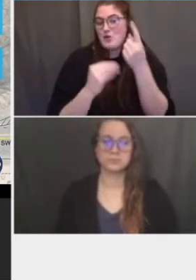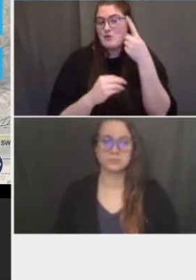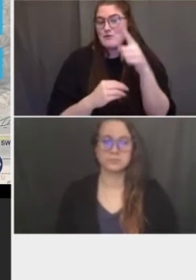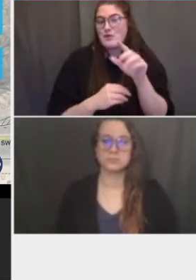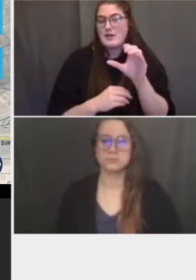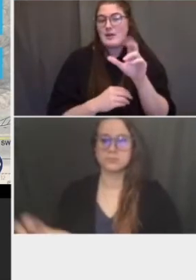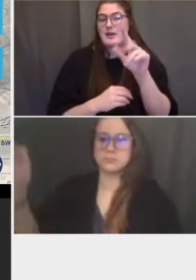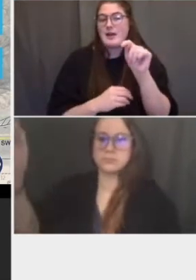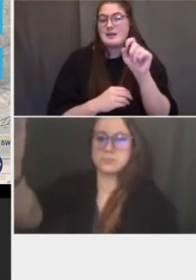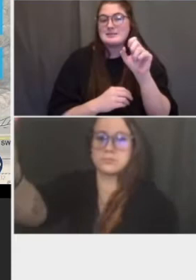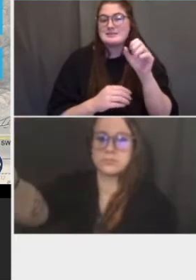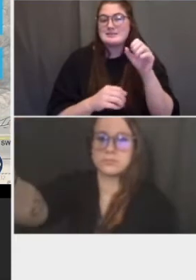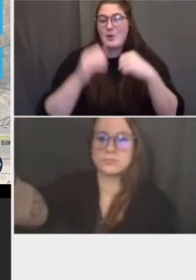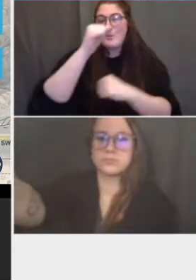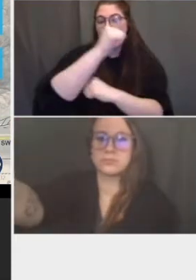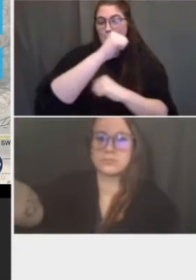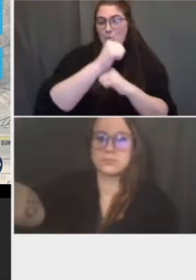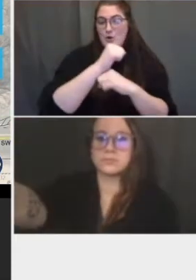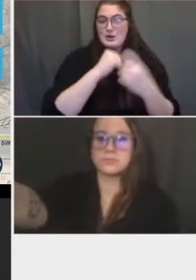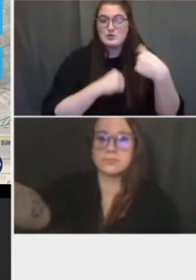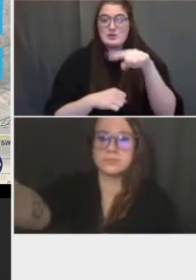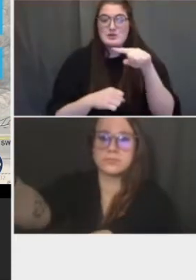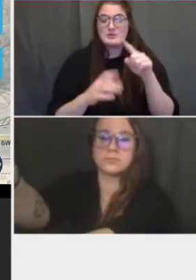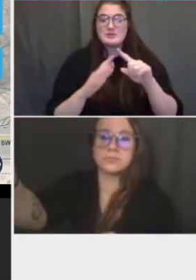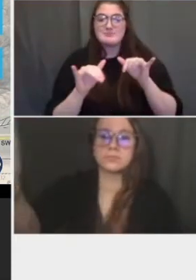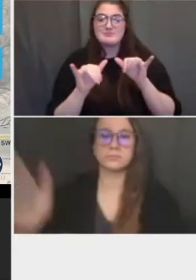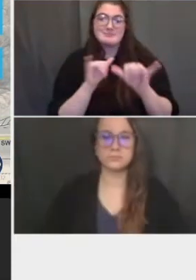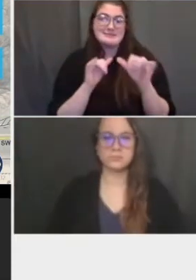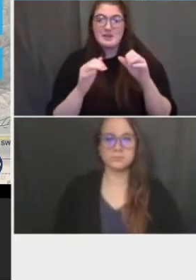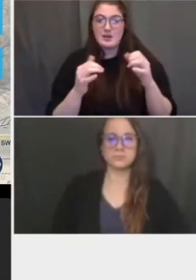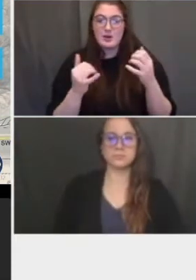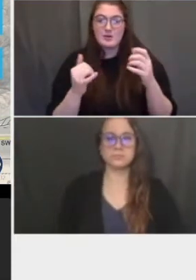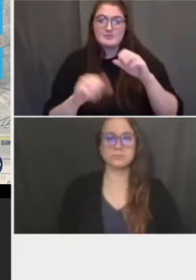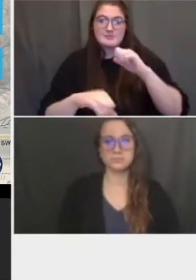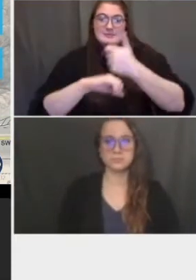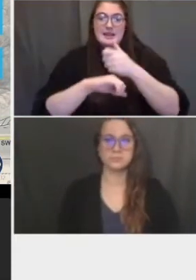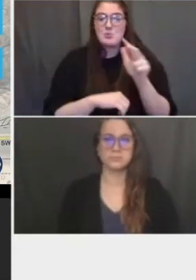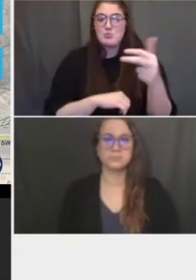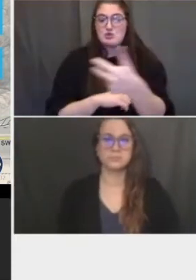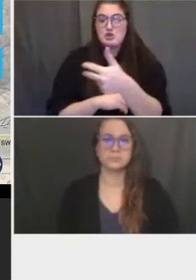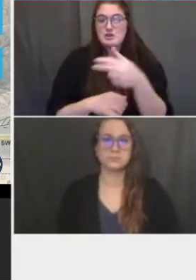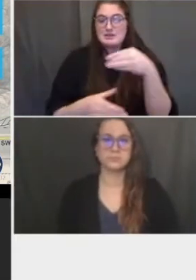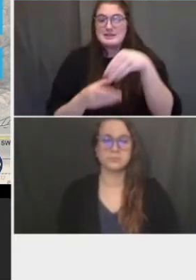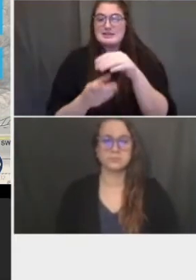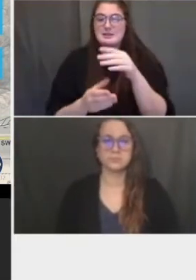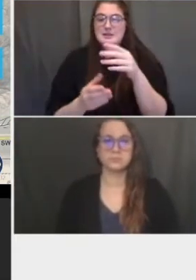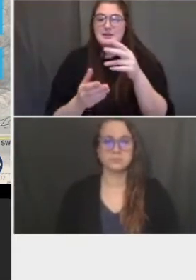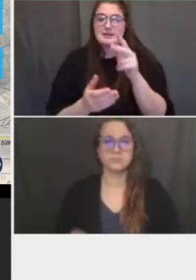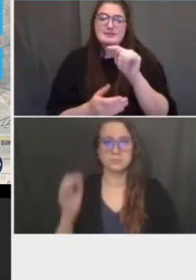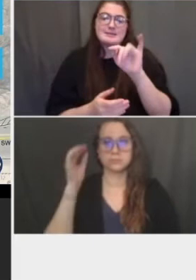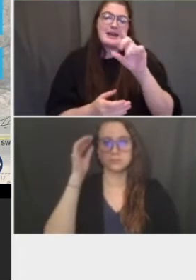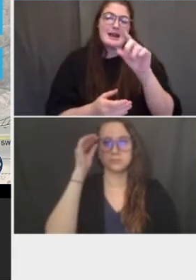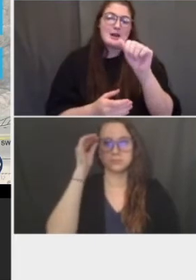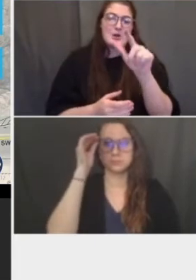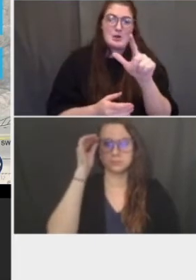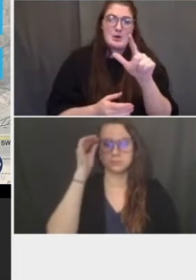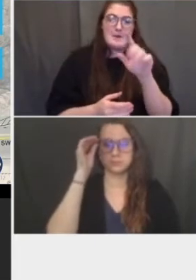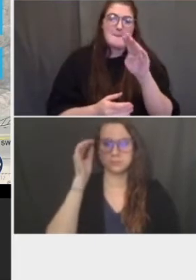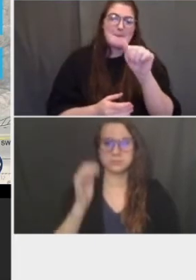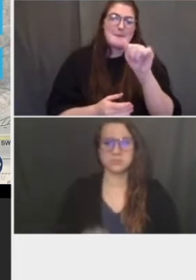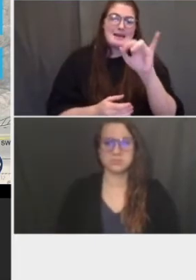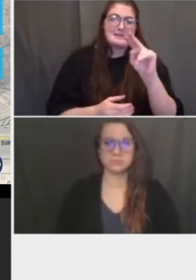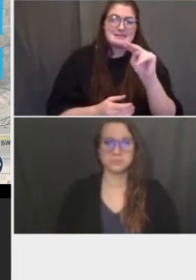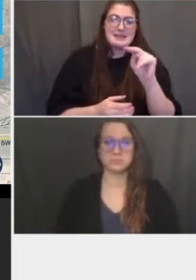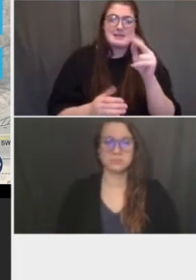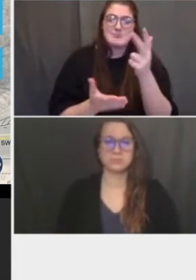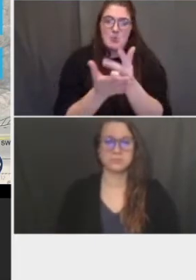Bridge. We're still going to maintain turns into the tidal basin parking lot, but again, we're going to really focus on creating